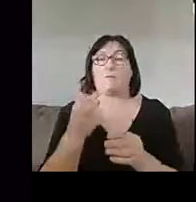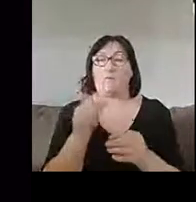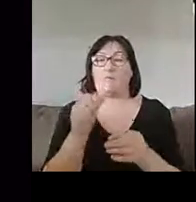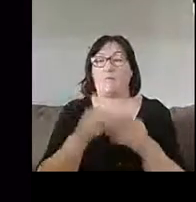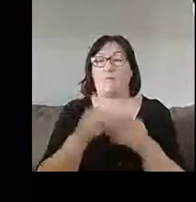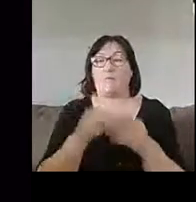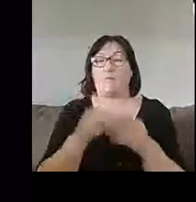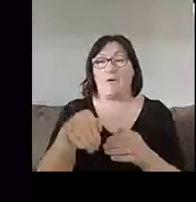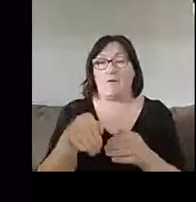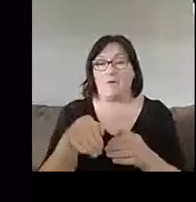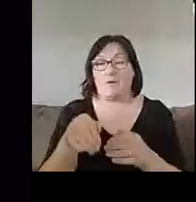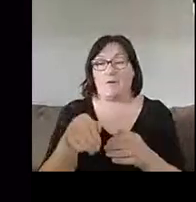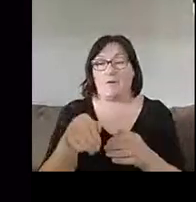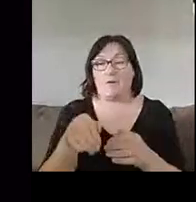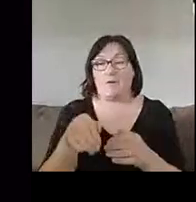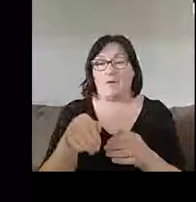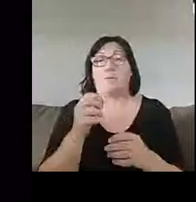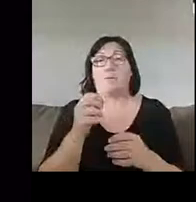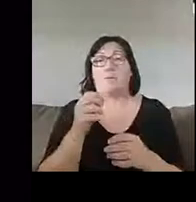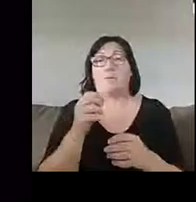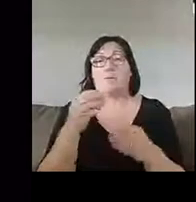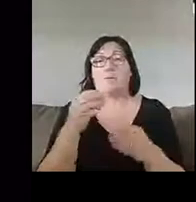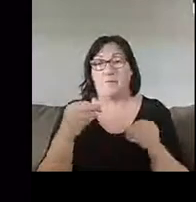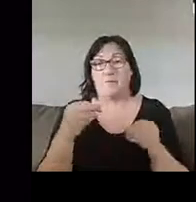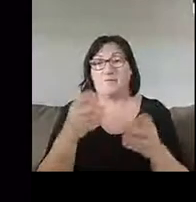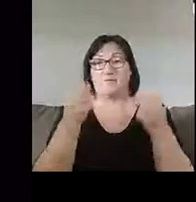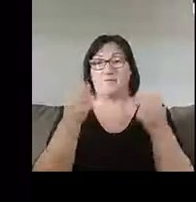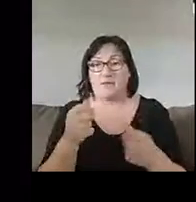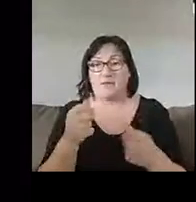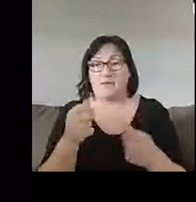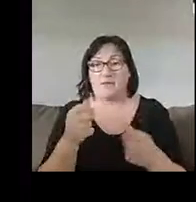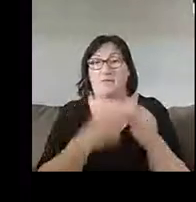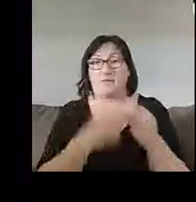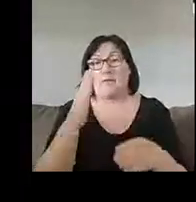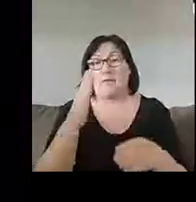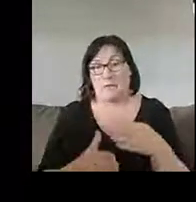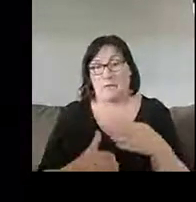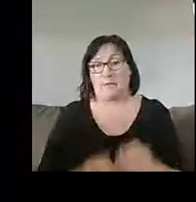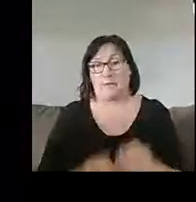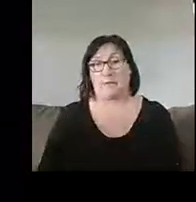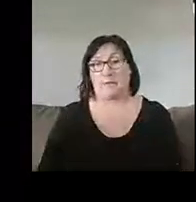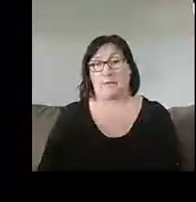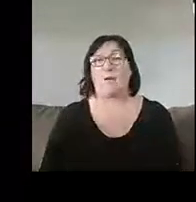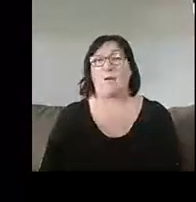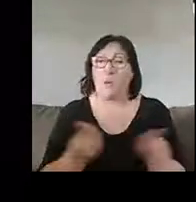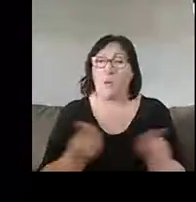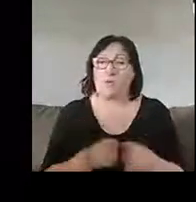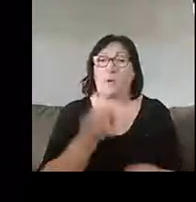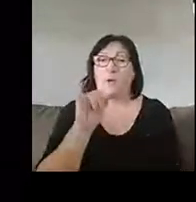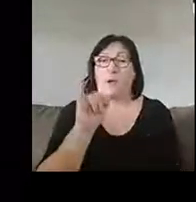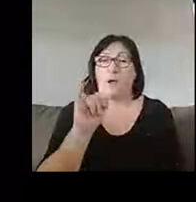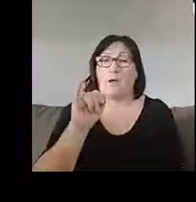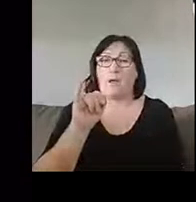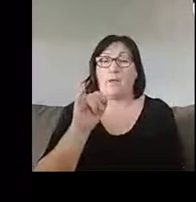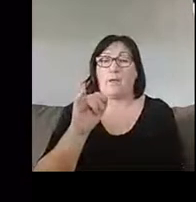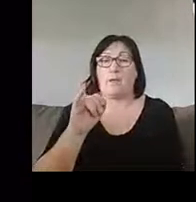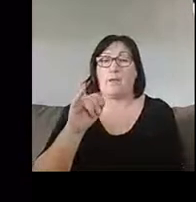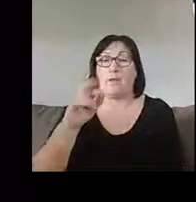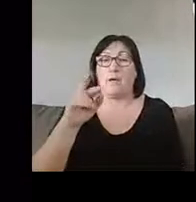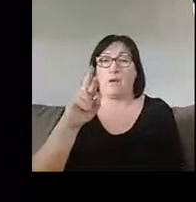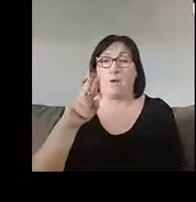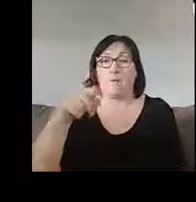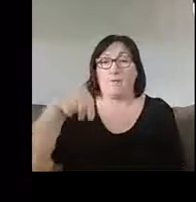financial year end. Also, you also need to submit your IRP6. Just as in the